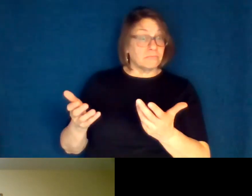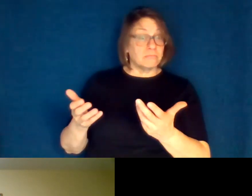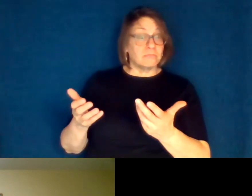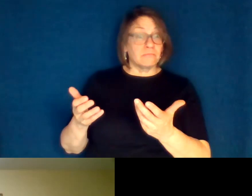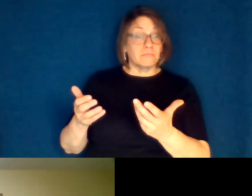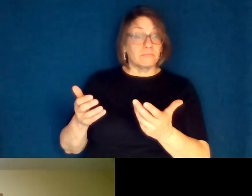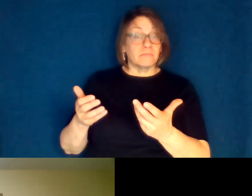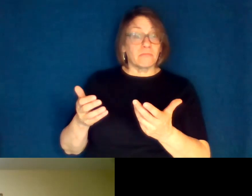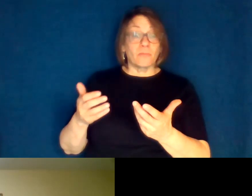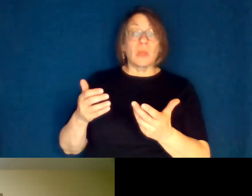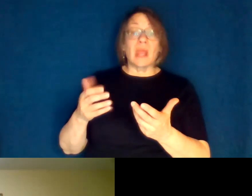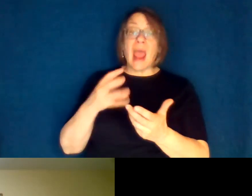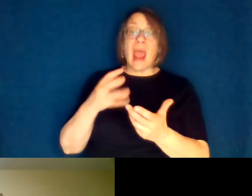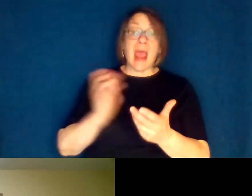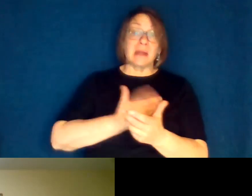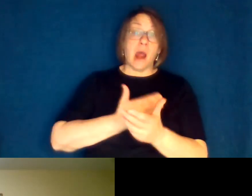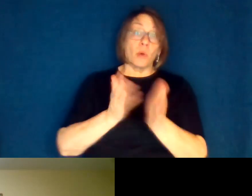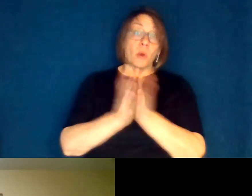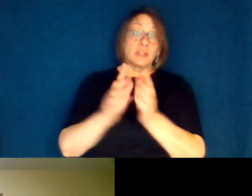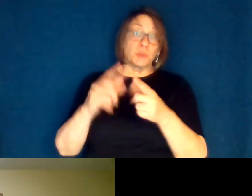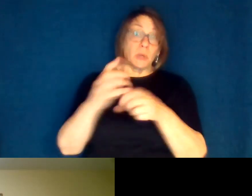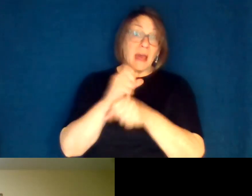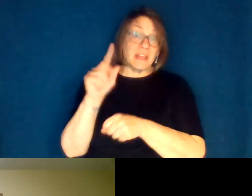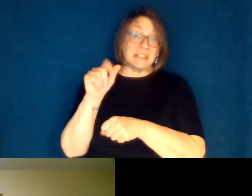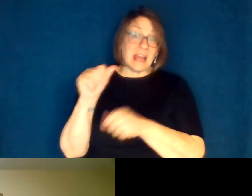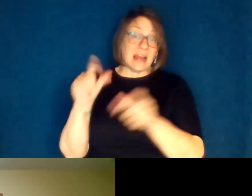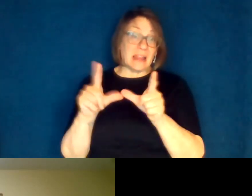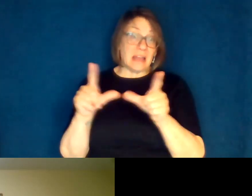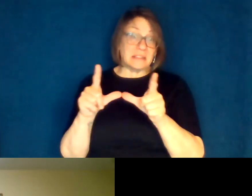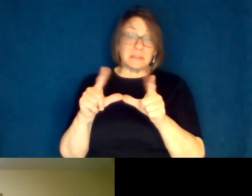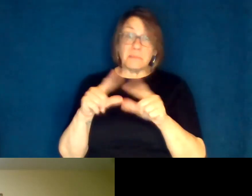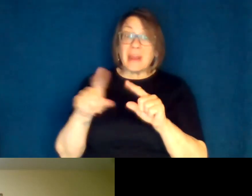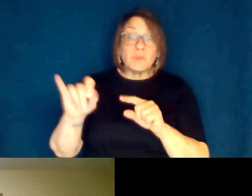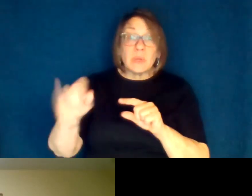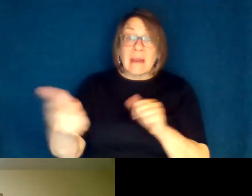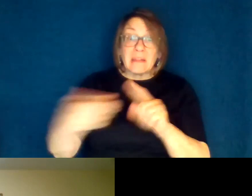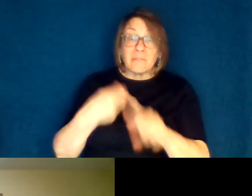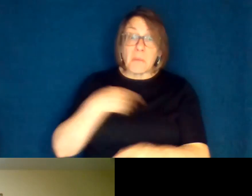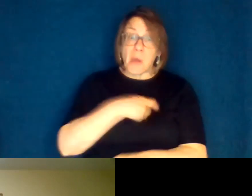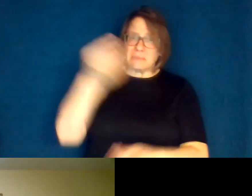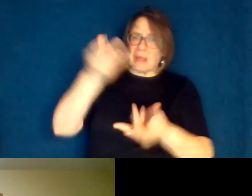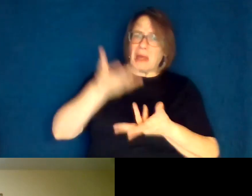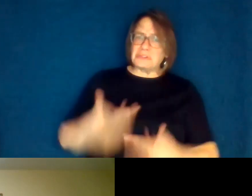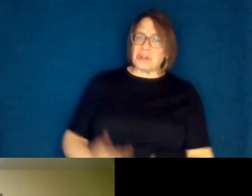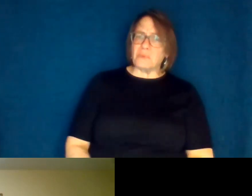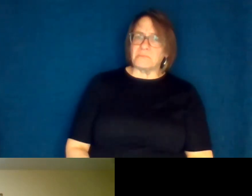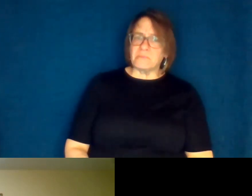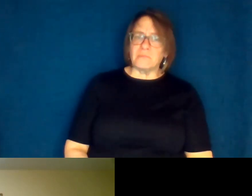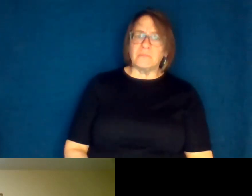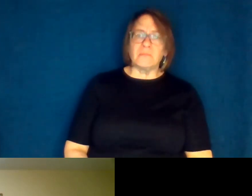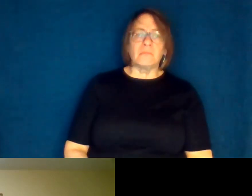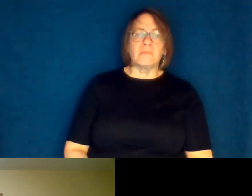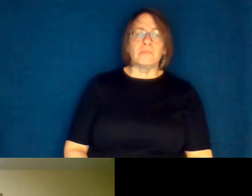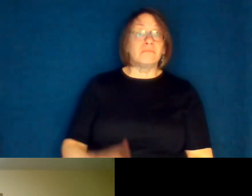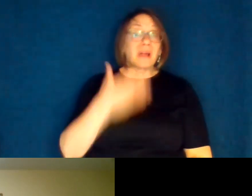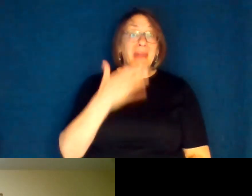request to get the data license, or if there's any information you need from us, please let me know. And